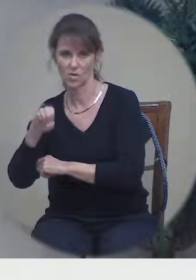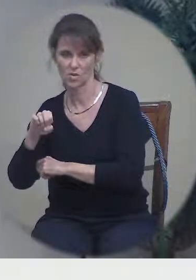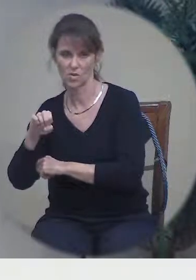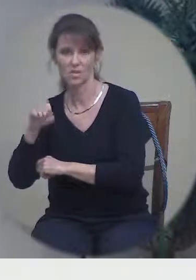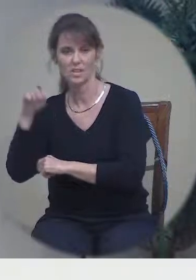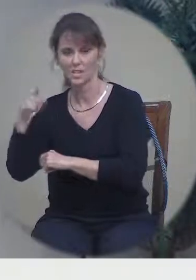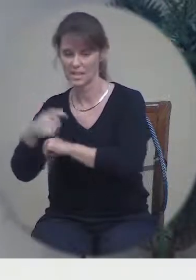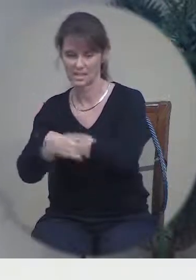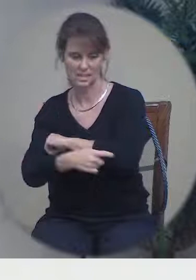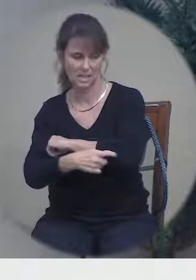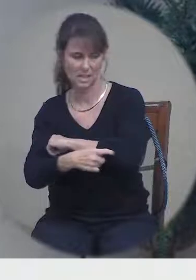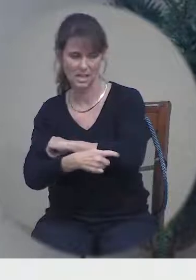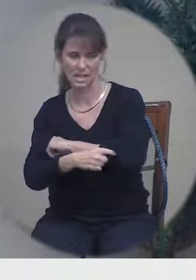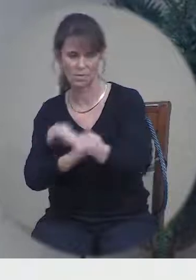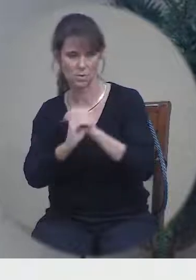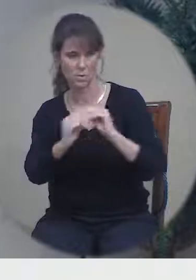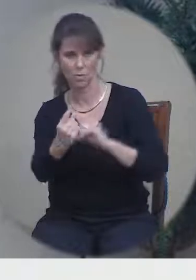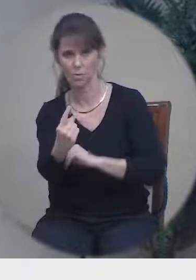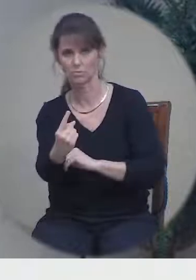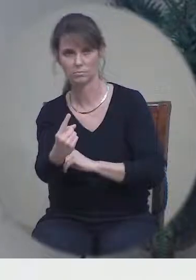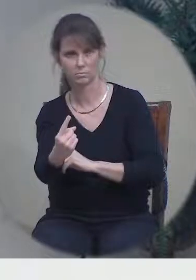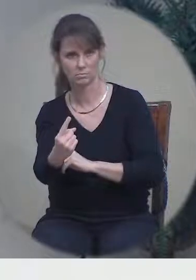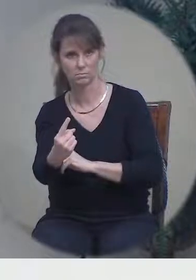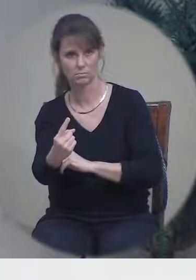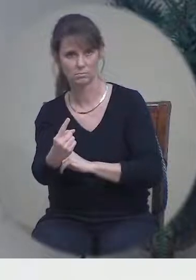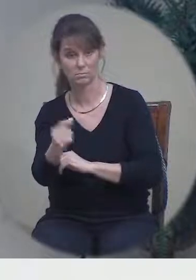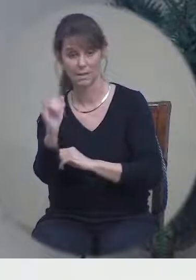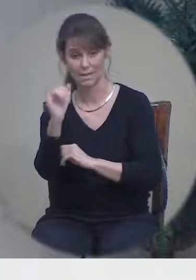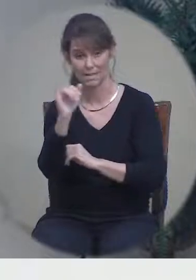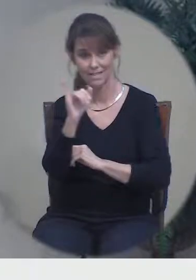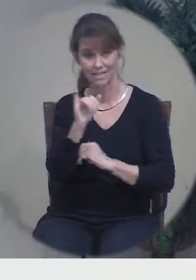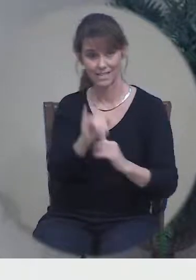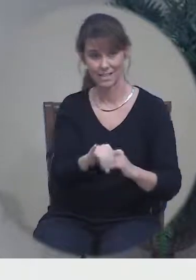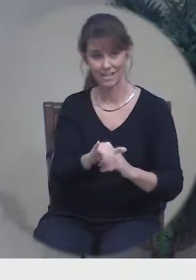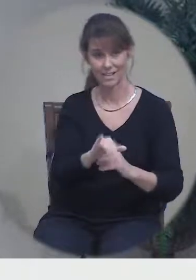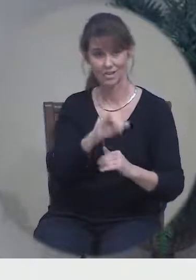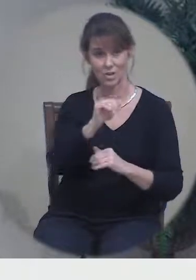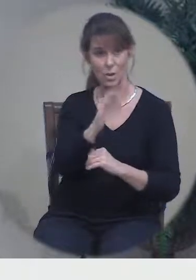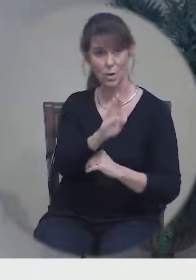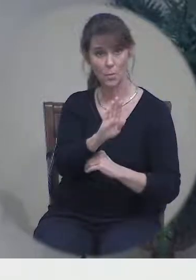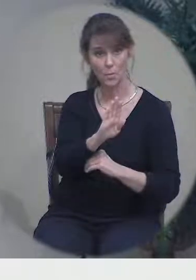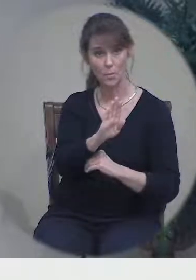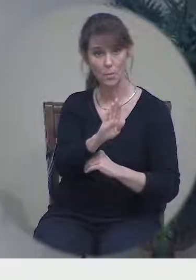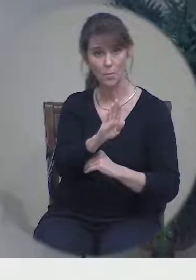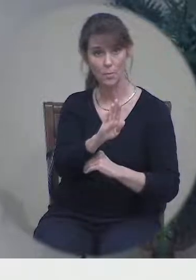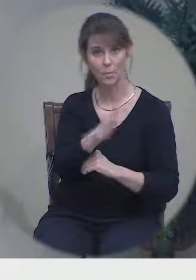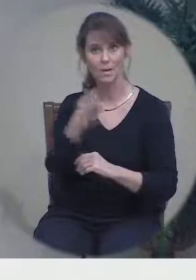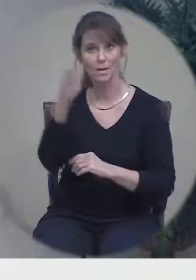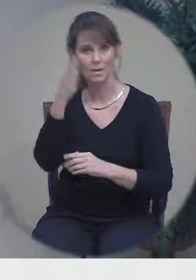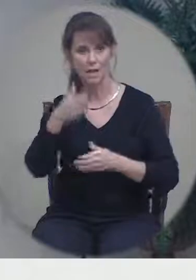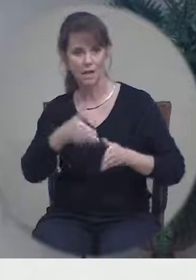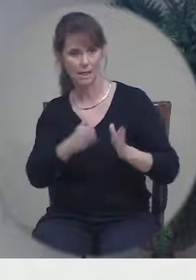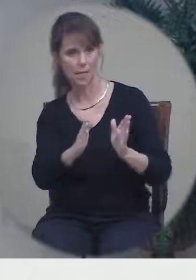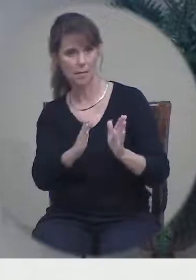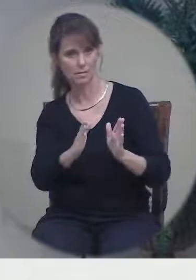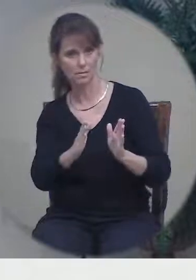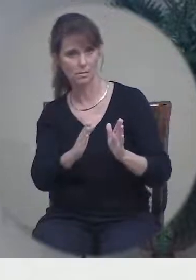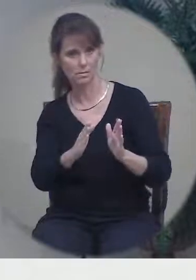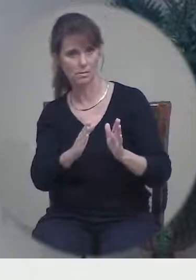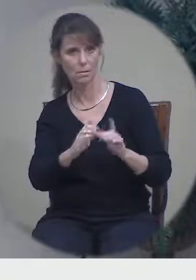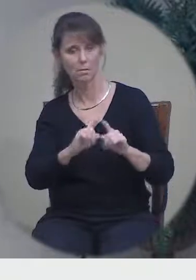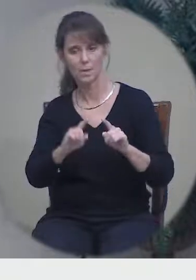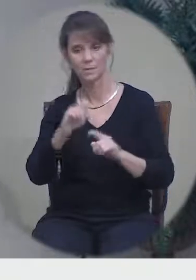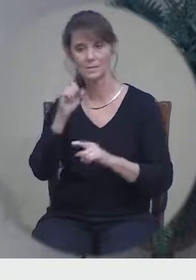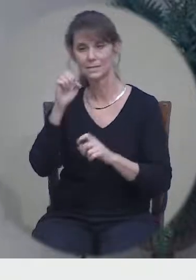And what we see played out in chapter 1 is that very idea. God permits it. But Satan is the one who does